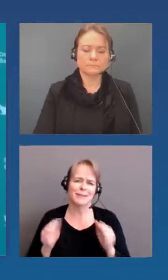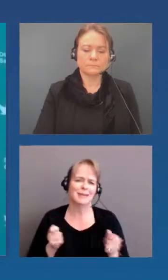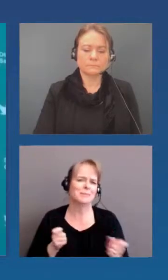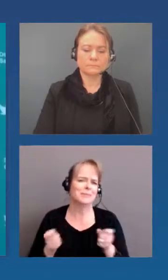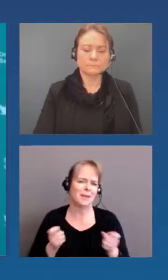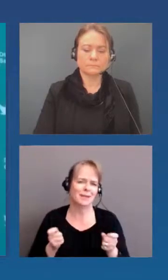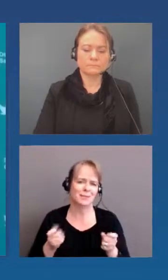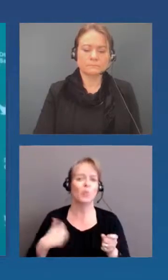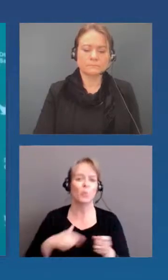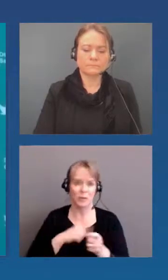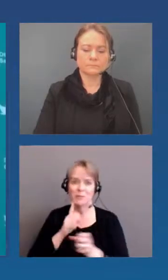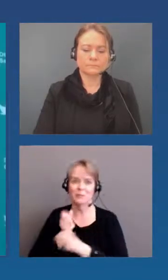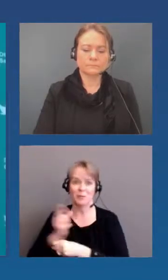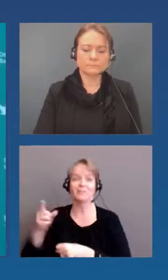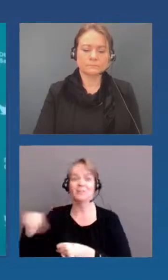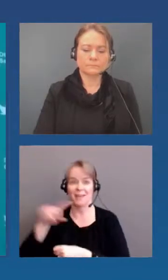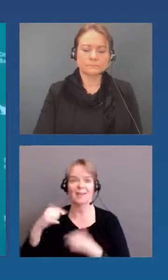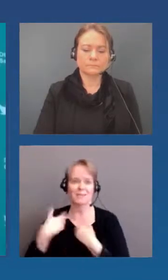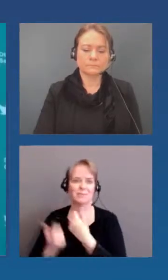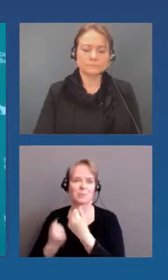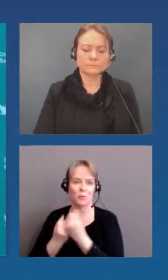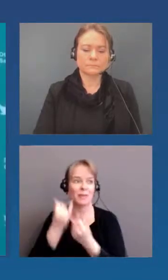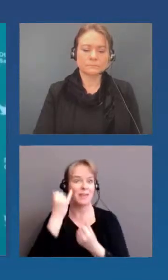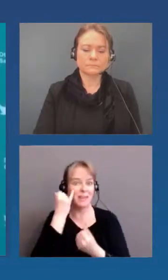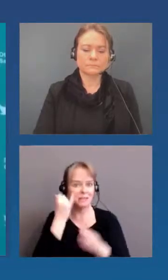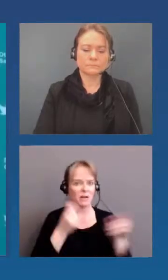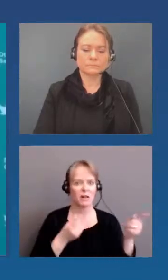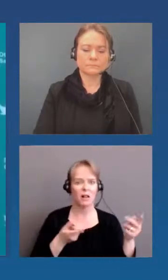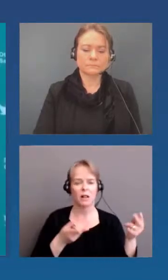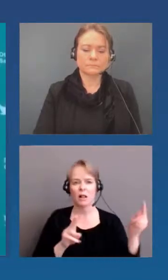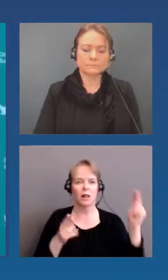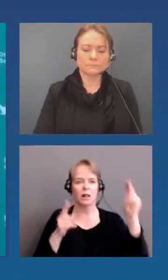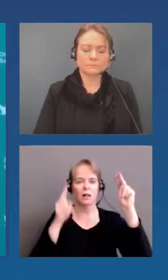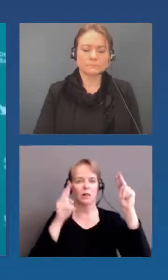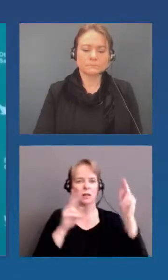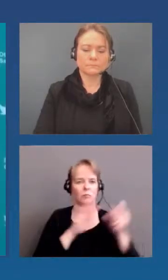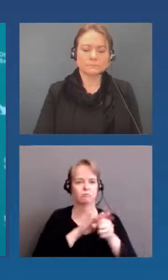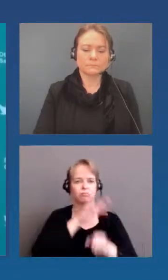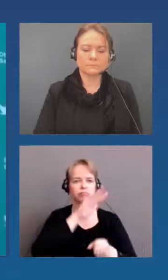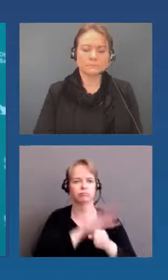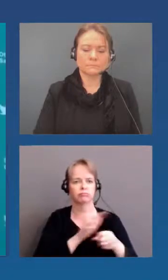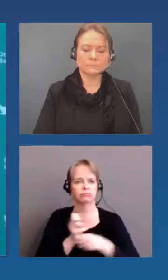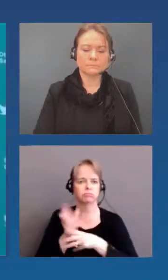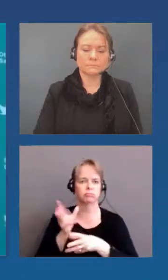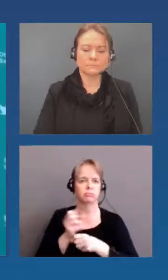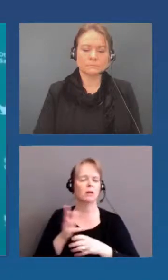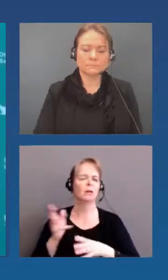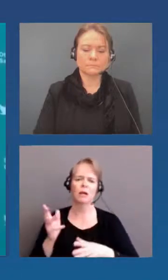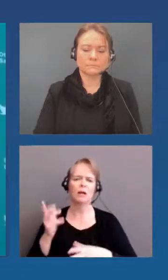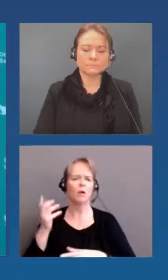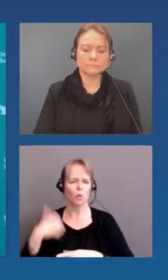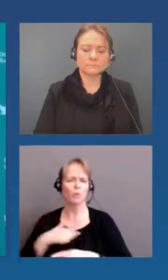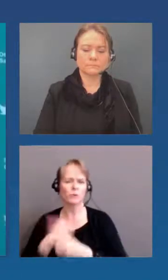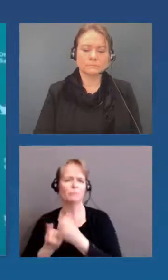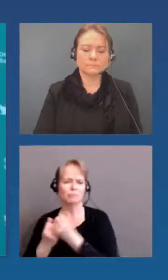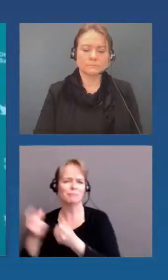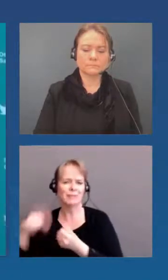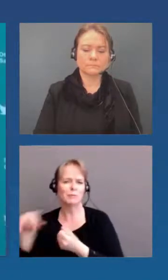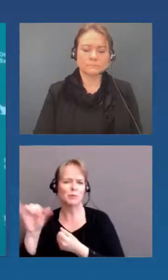the support they need when things escalate, and we just can't have an environment